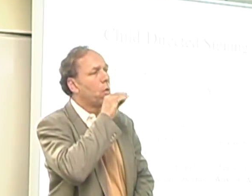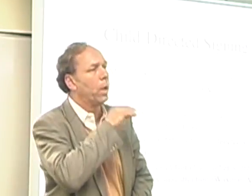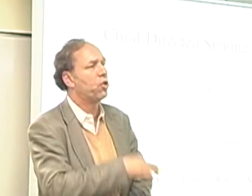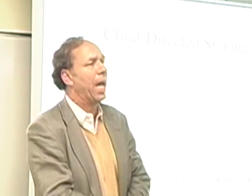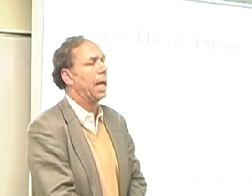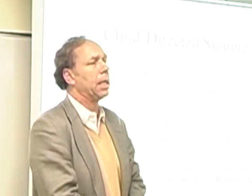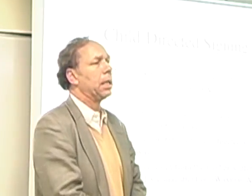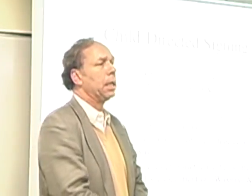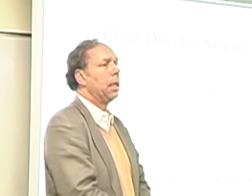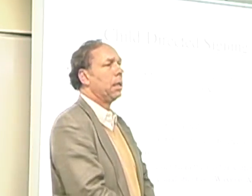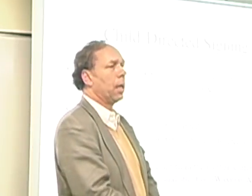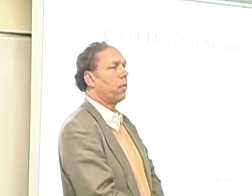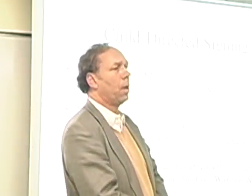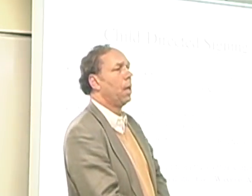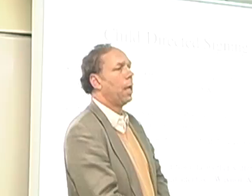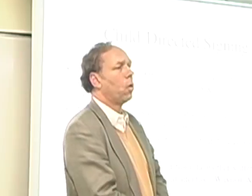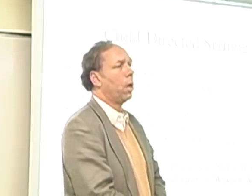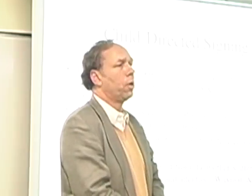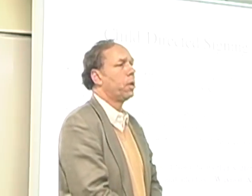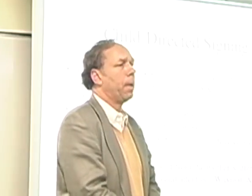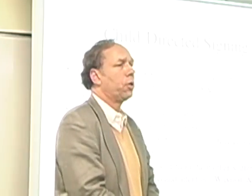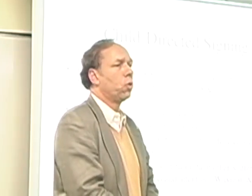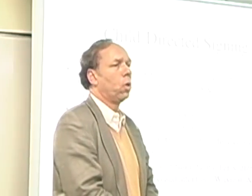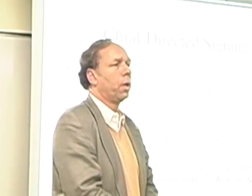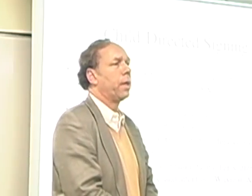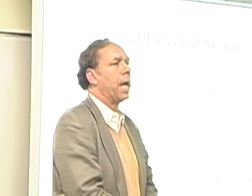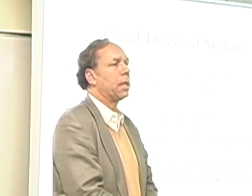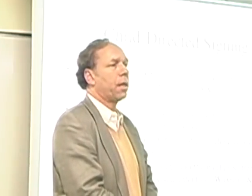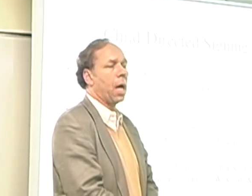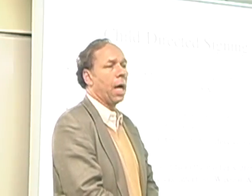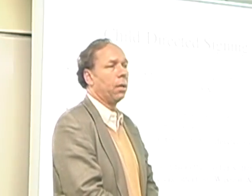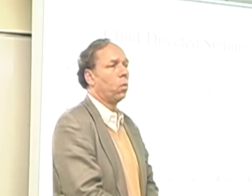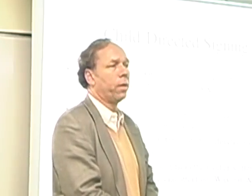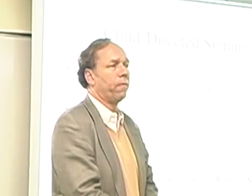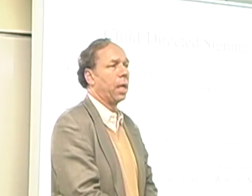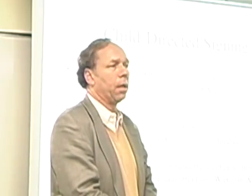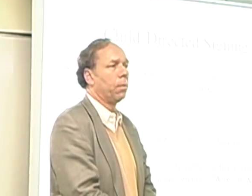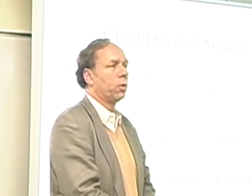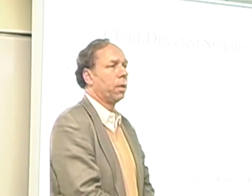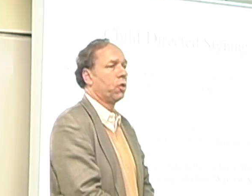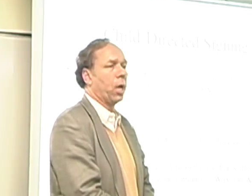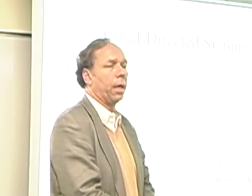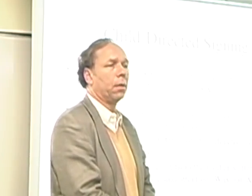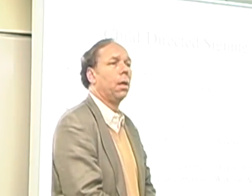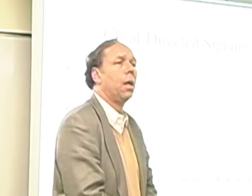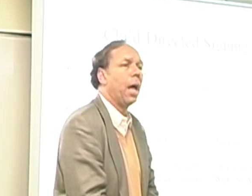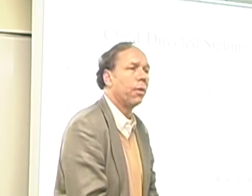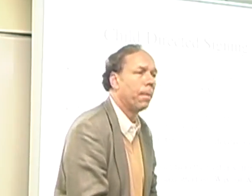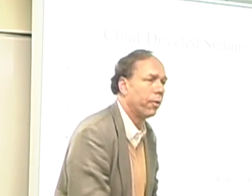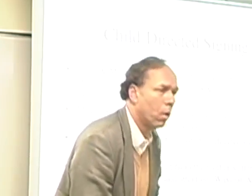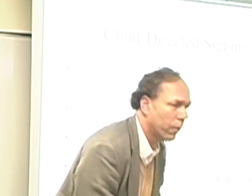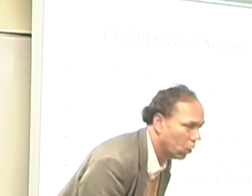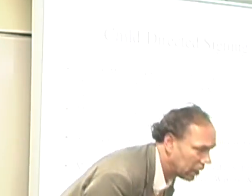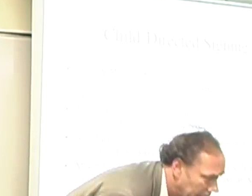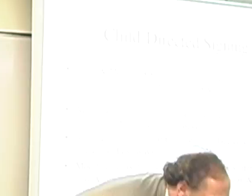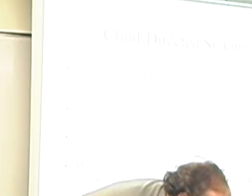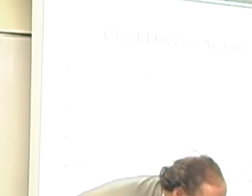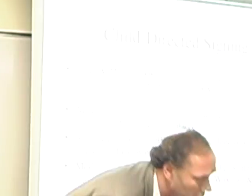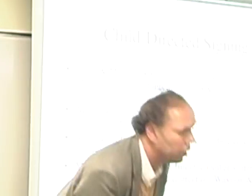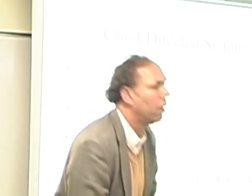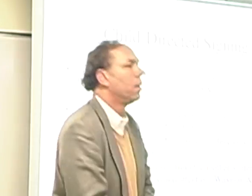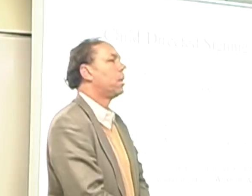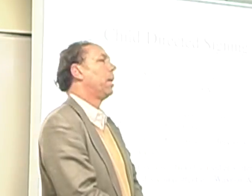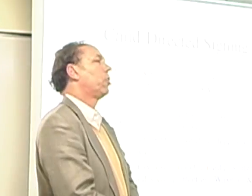mother switched handedness in order to make sure that the sign was available to the child. And the mother also